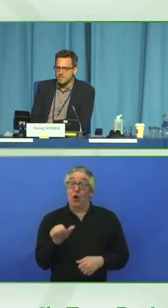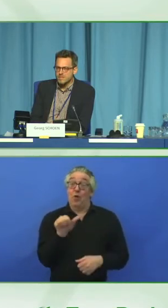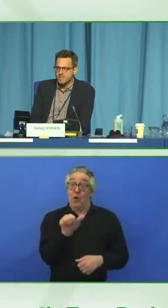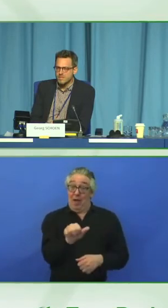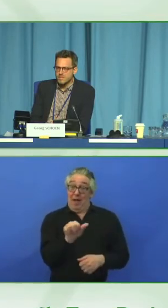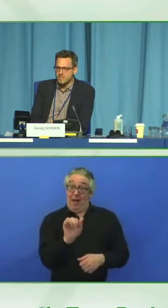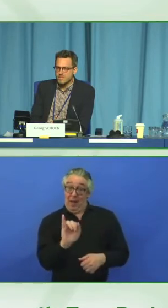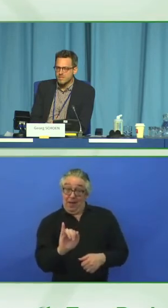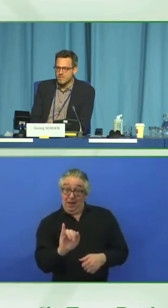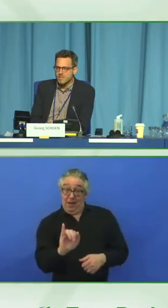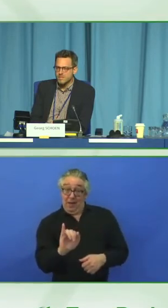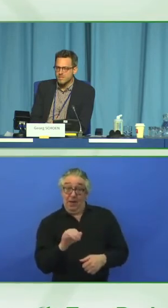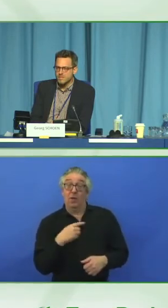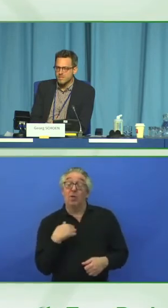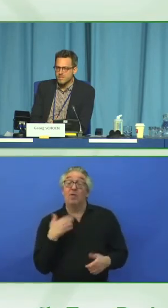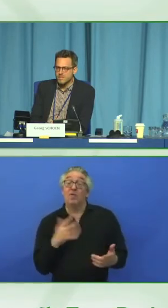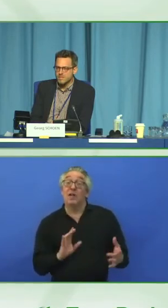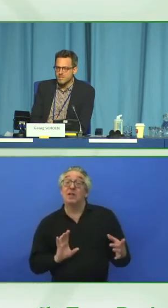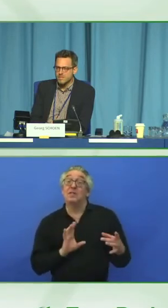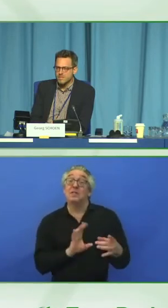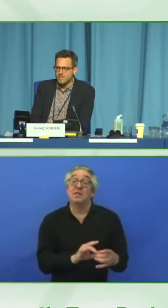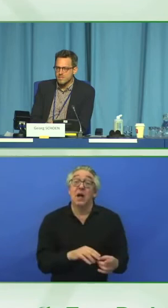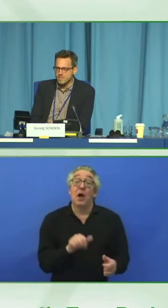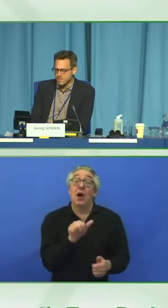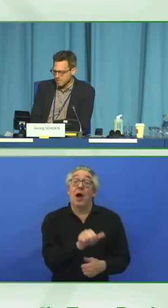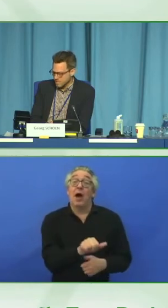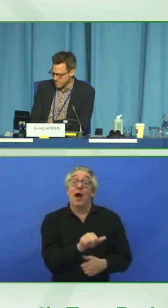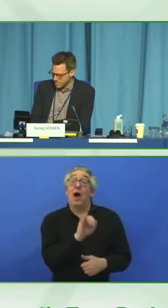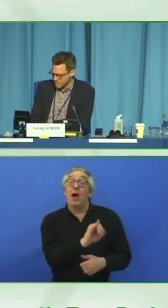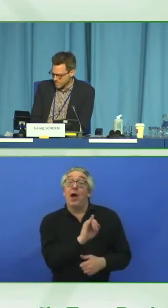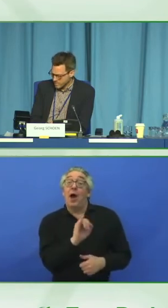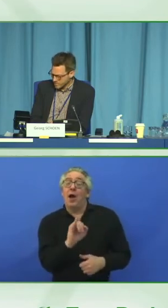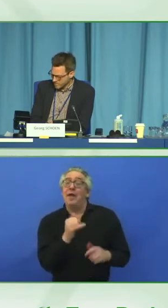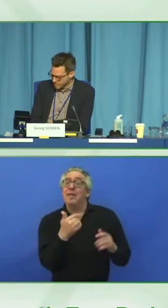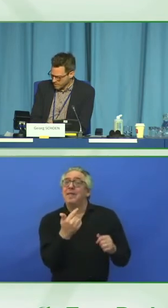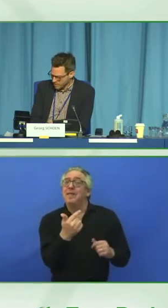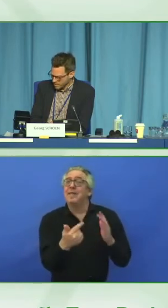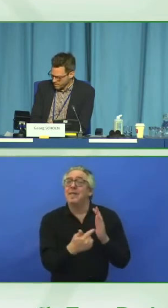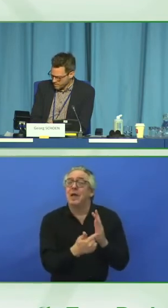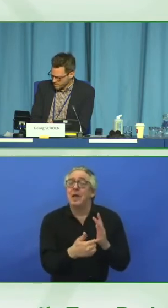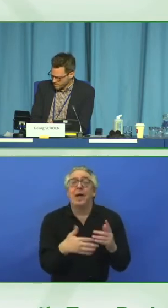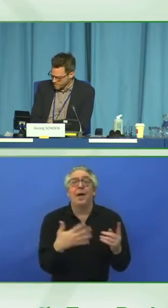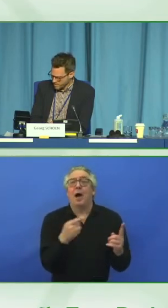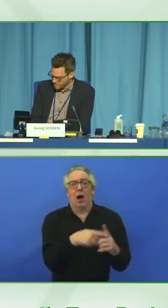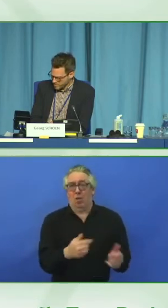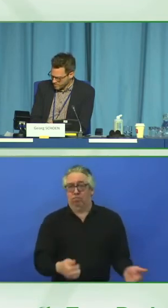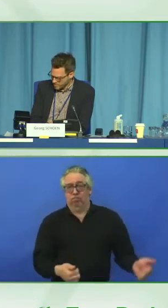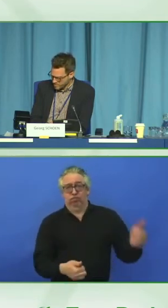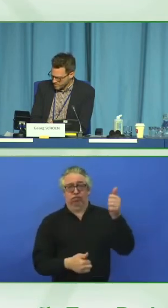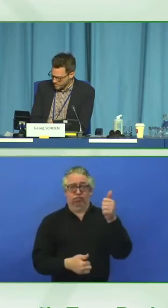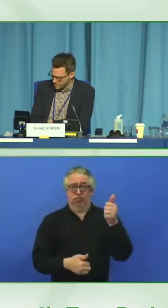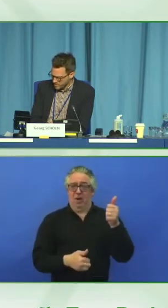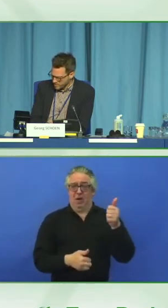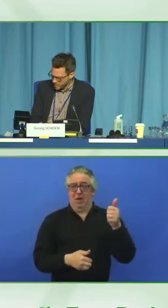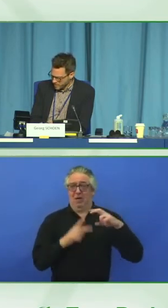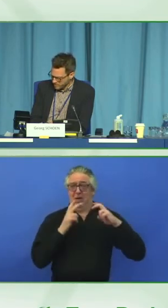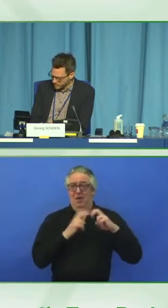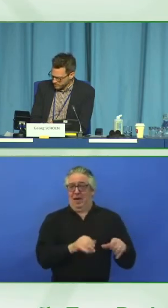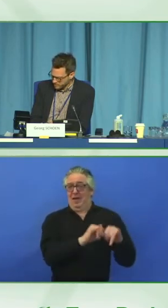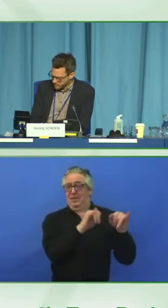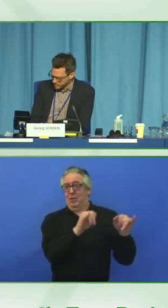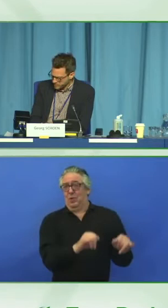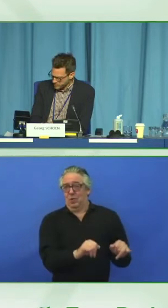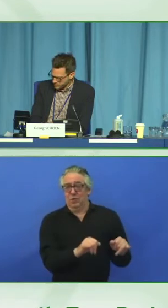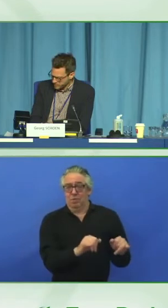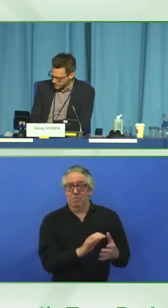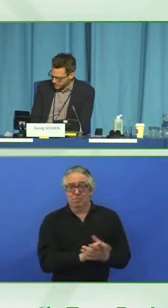IIT Hyderabad. IIT is our premier institutes, if you call it, where they